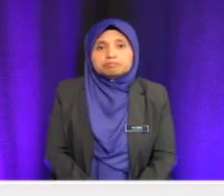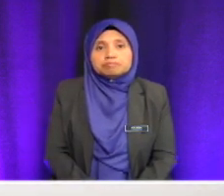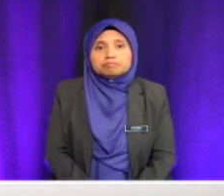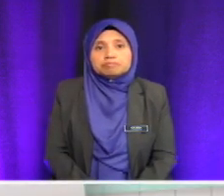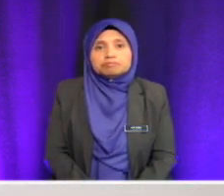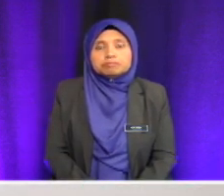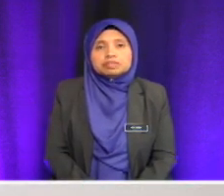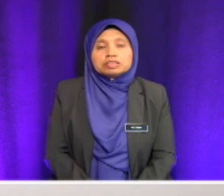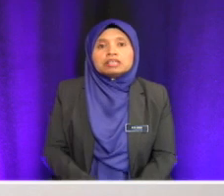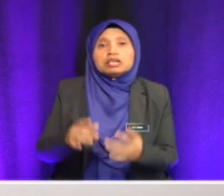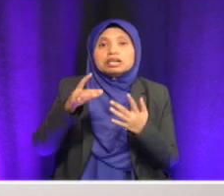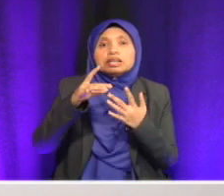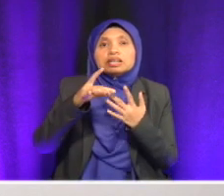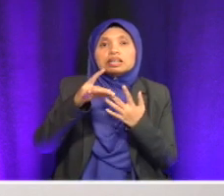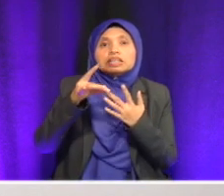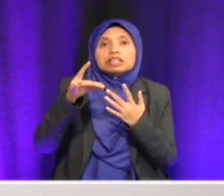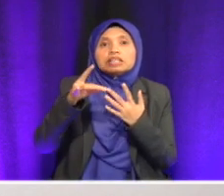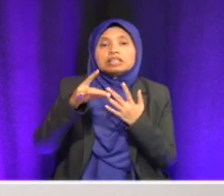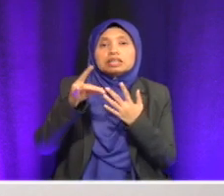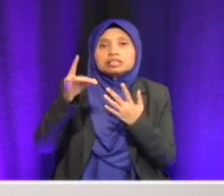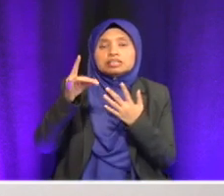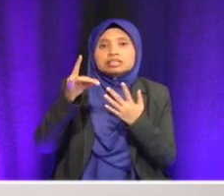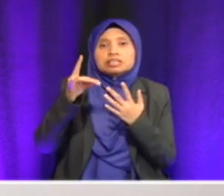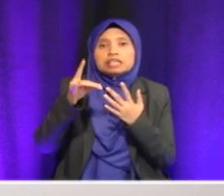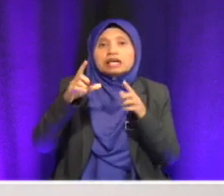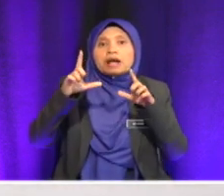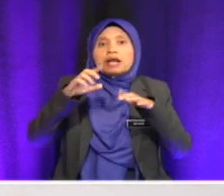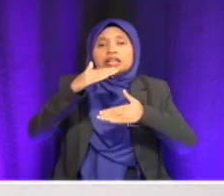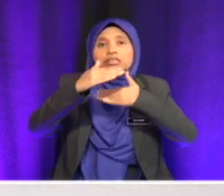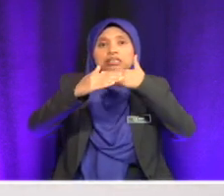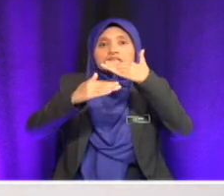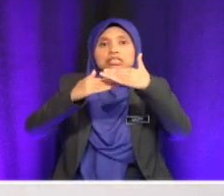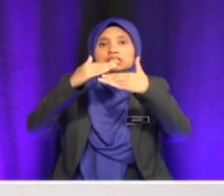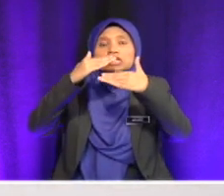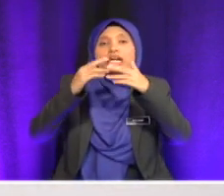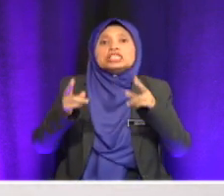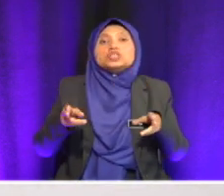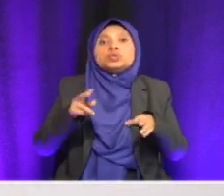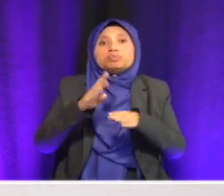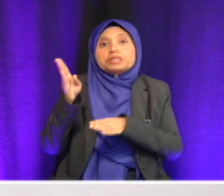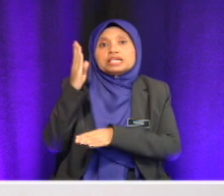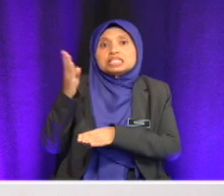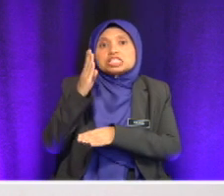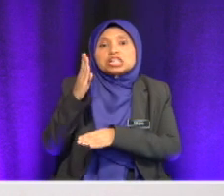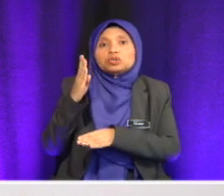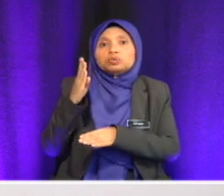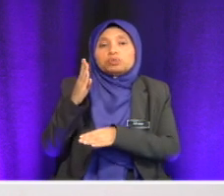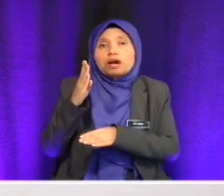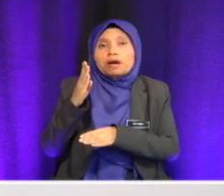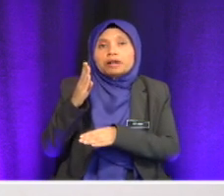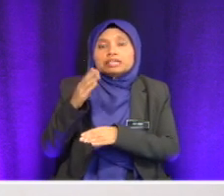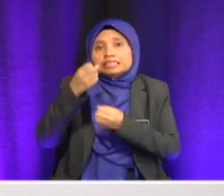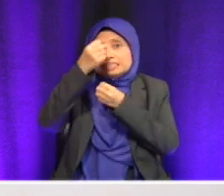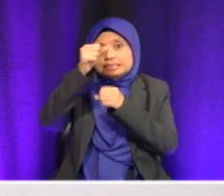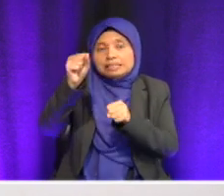Which animal show unusual level of loyalty? Which animal shows unusual levels of loyalty? Can you please help me to identify the